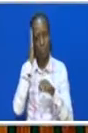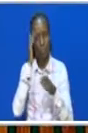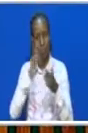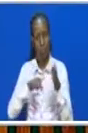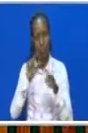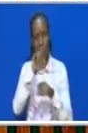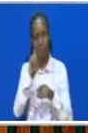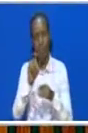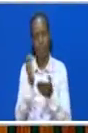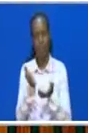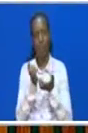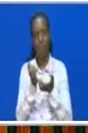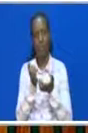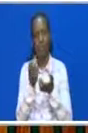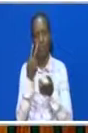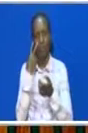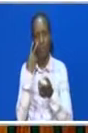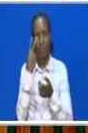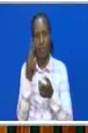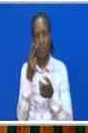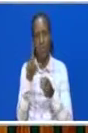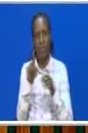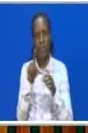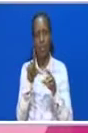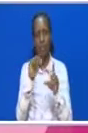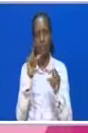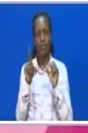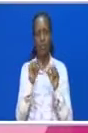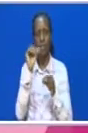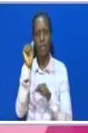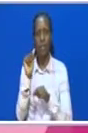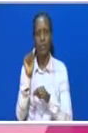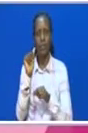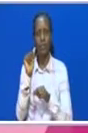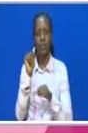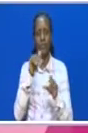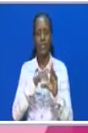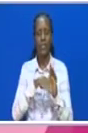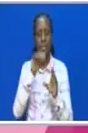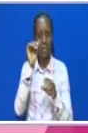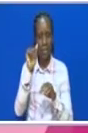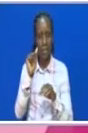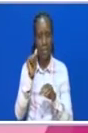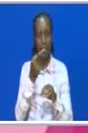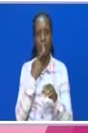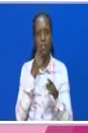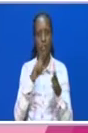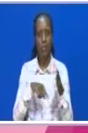question requires, let's have a look at choice A. So in choice A, it